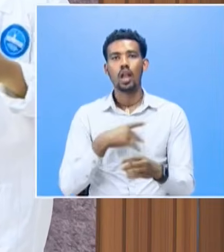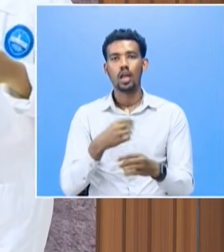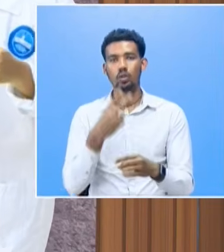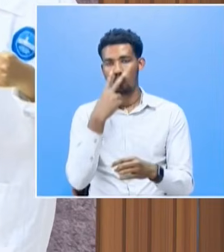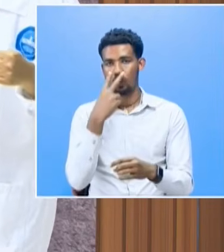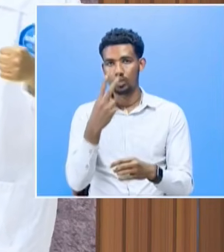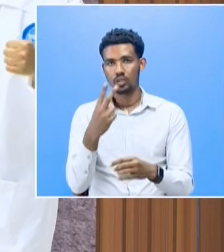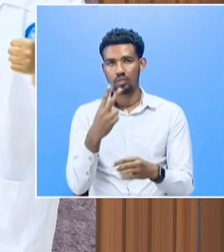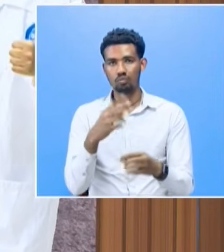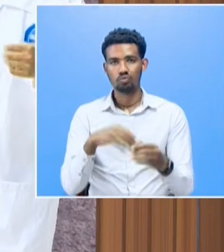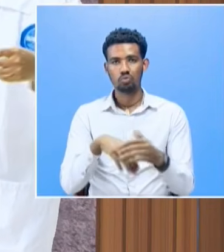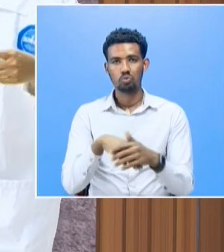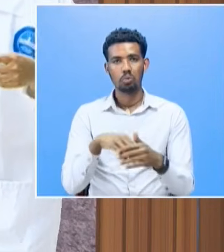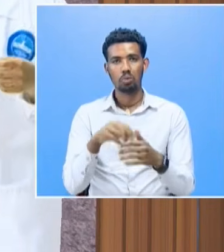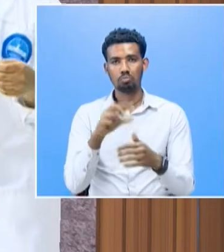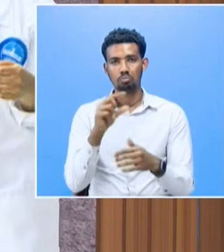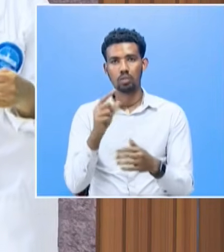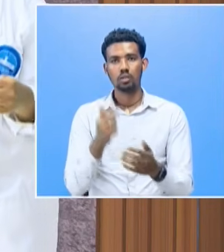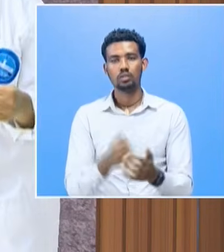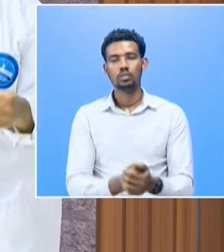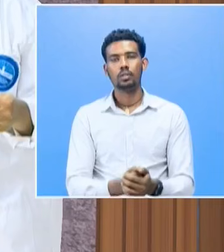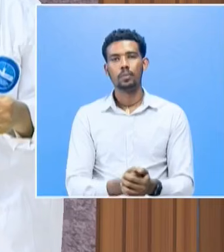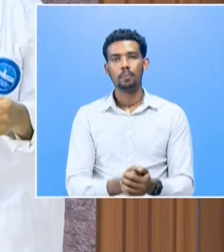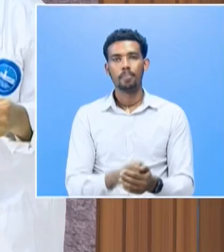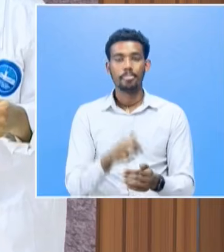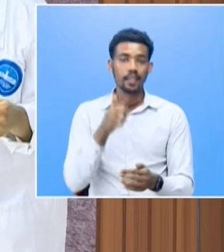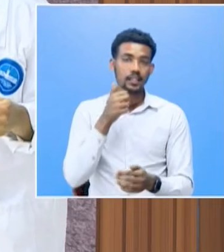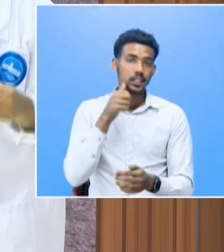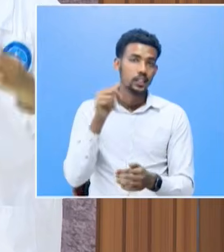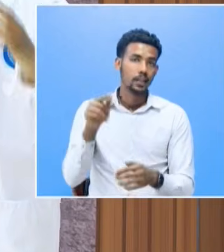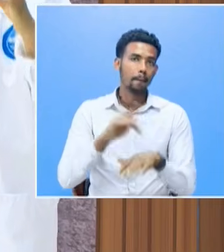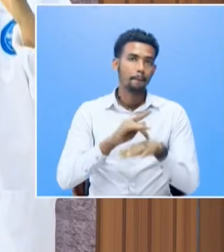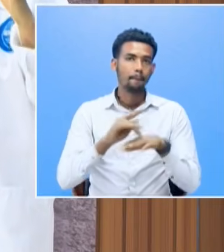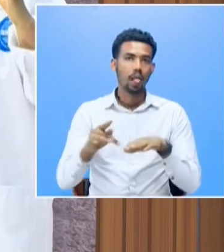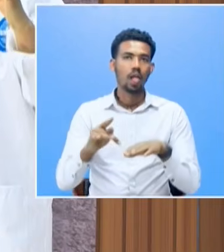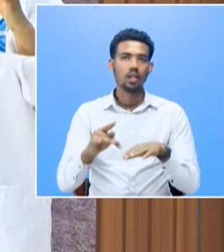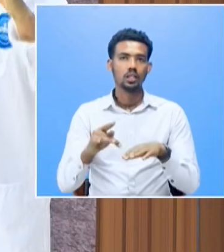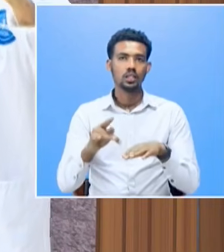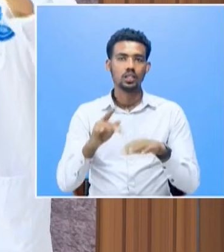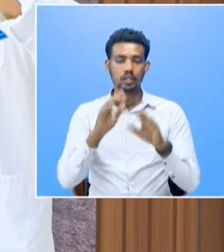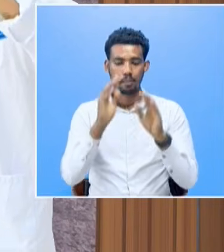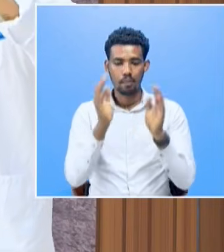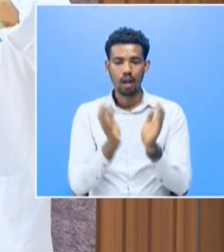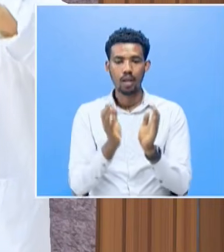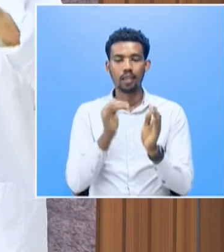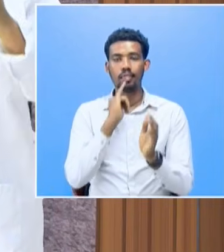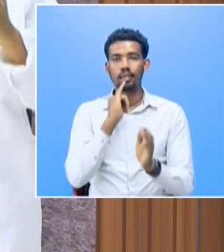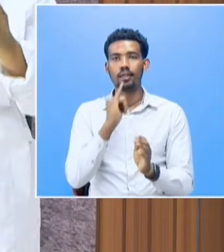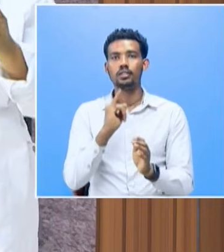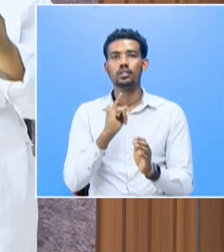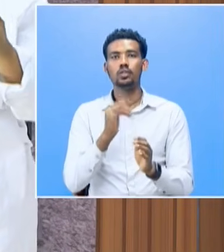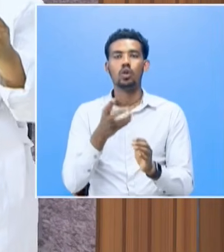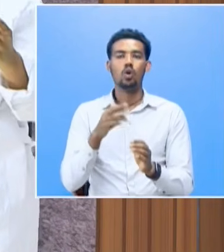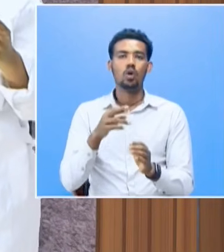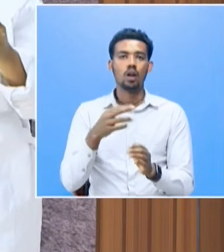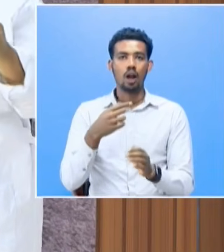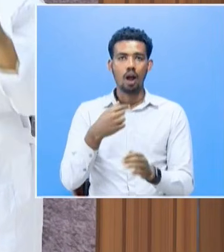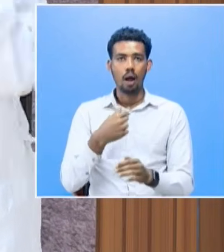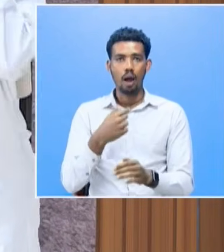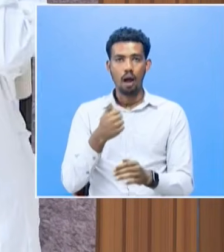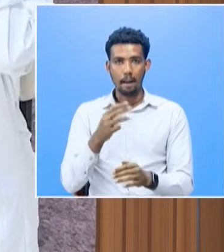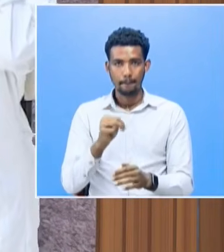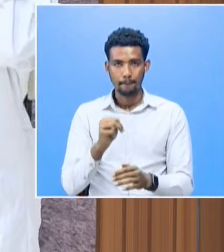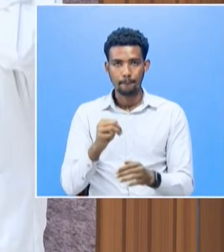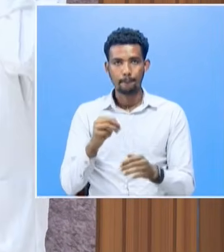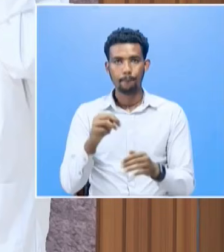watching much. Question number 2. She blank and the bracket is or am